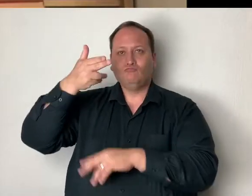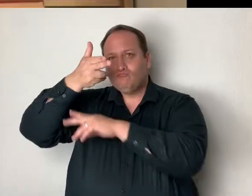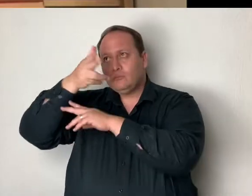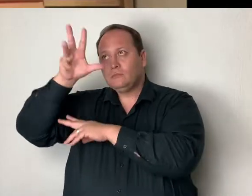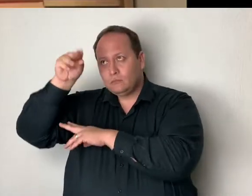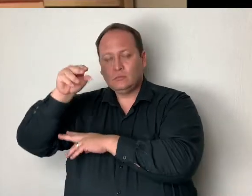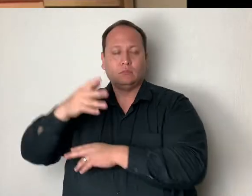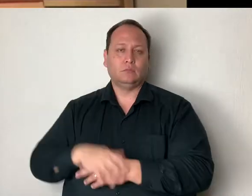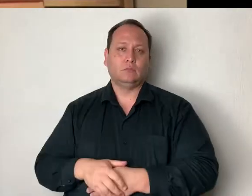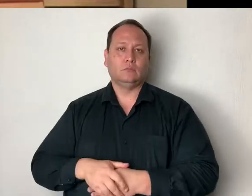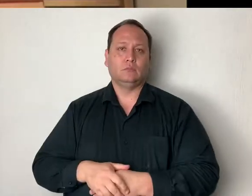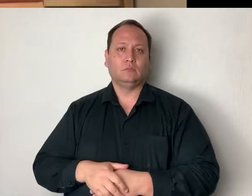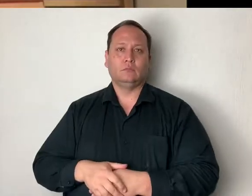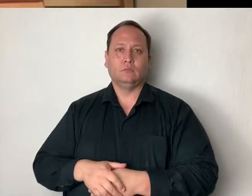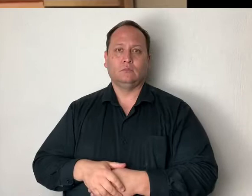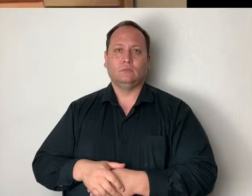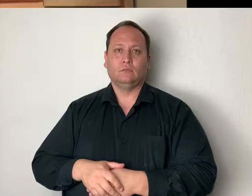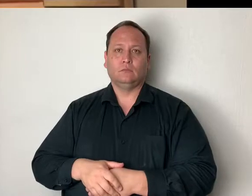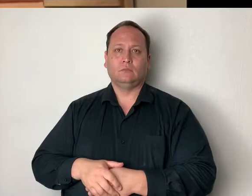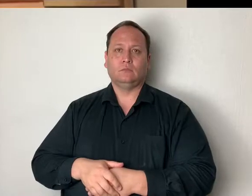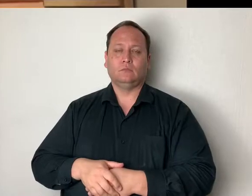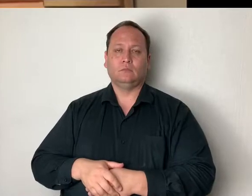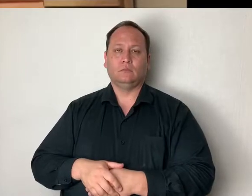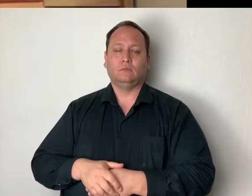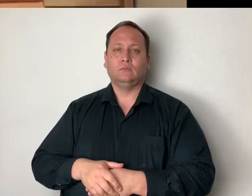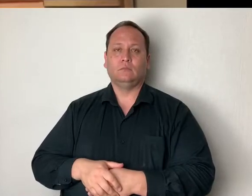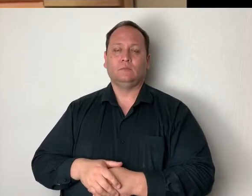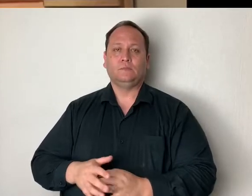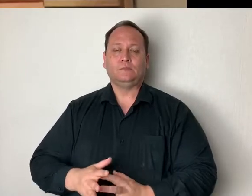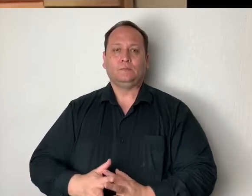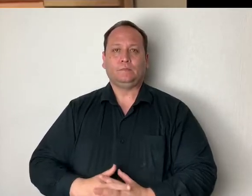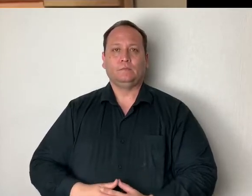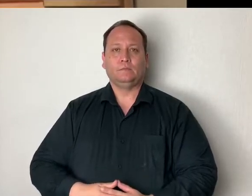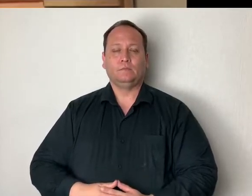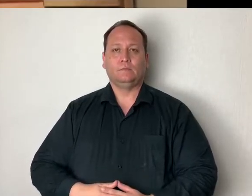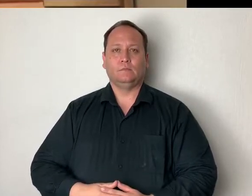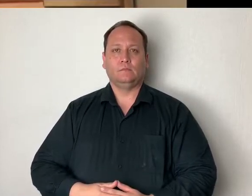Facebook, en nuestra página de Facebook. Y si no quieren